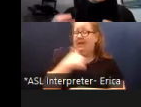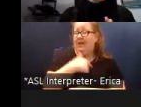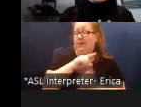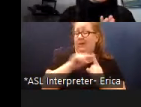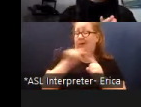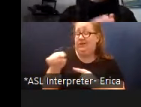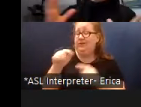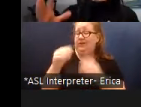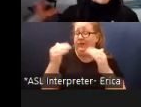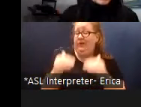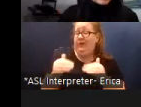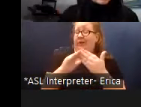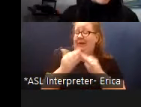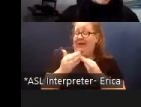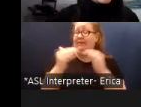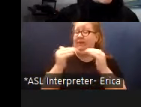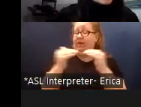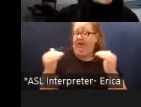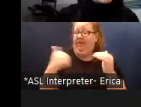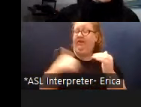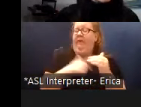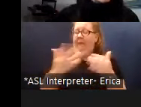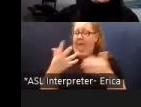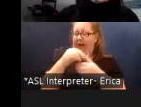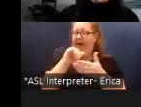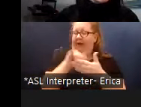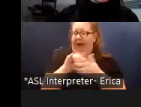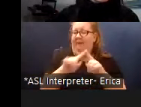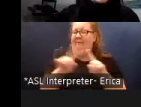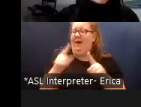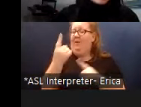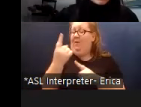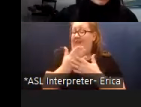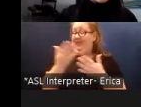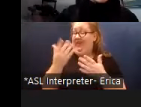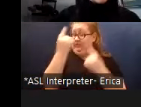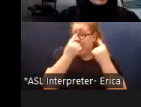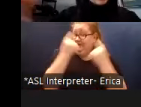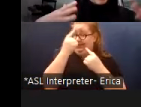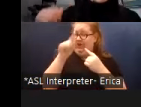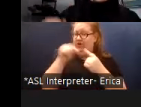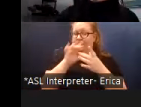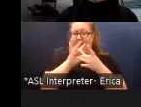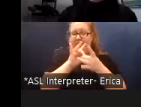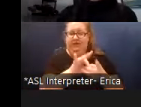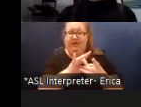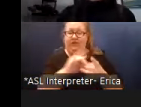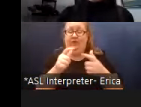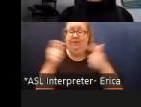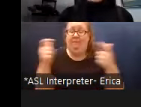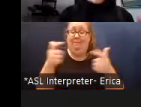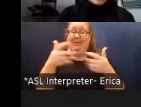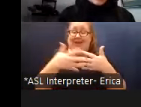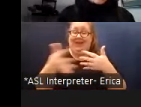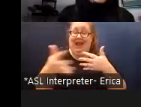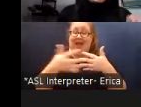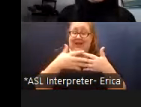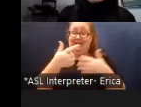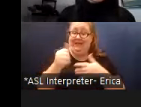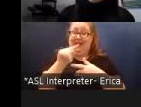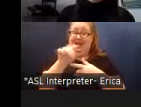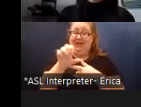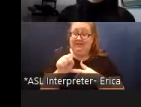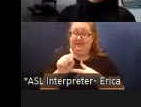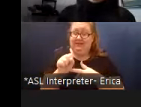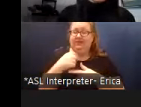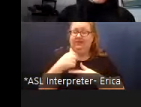municipal level, we didn't include that. But one thing to consider when it comes to the big gates is, and I was part